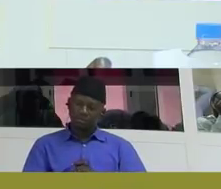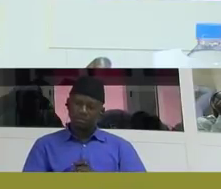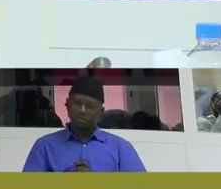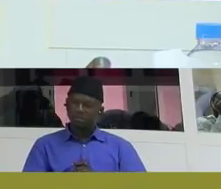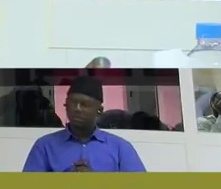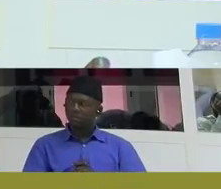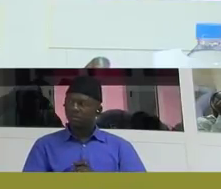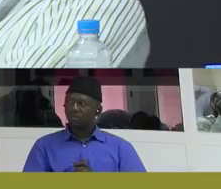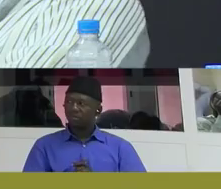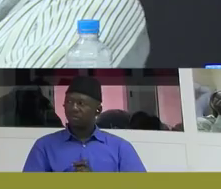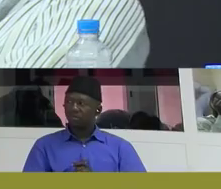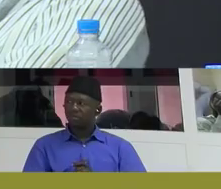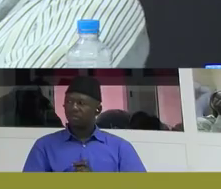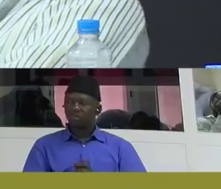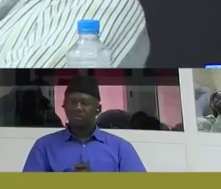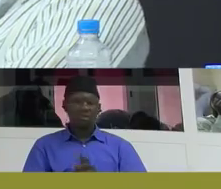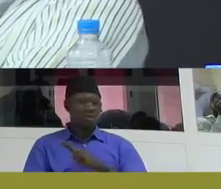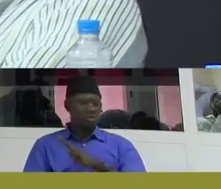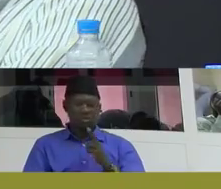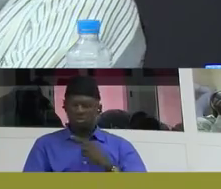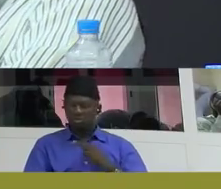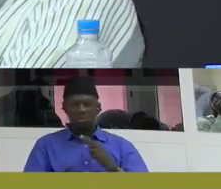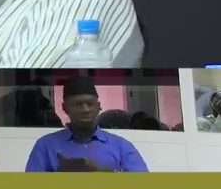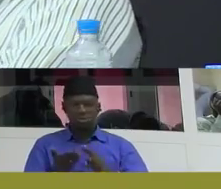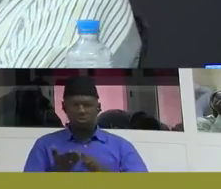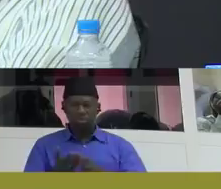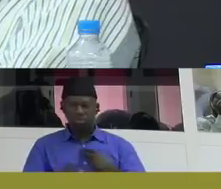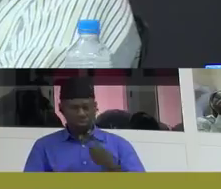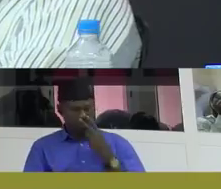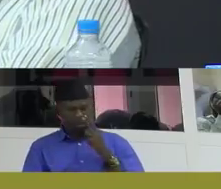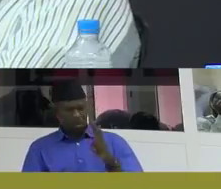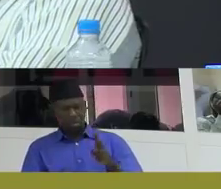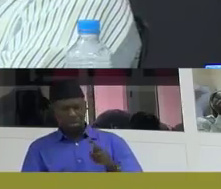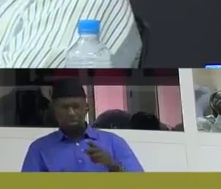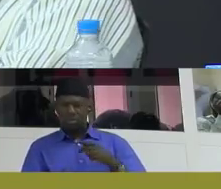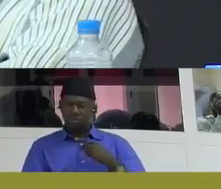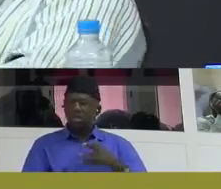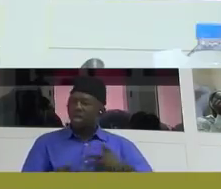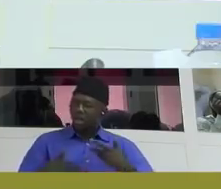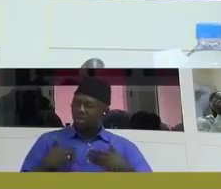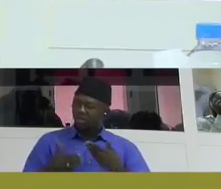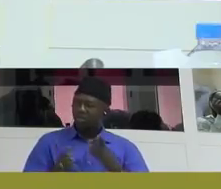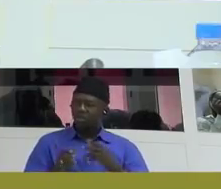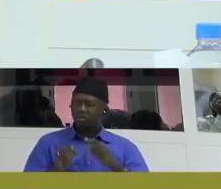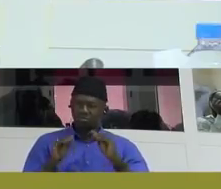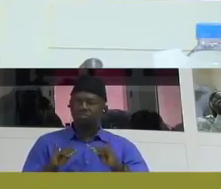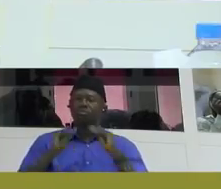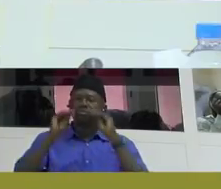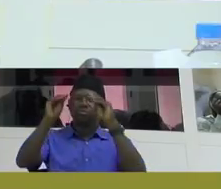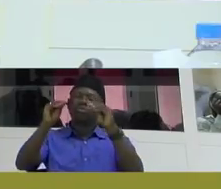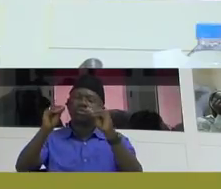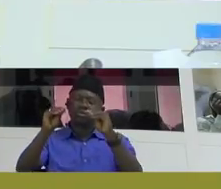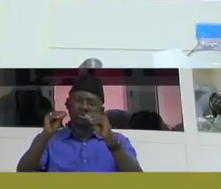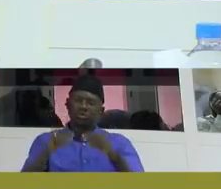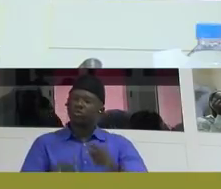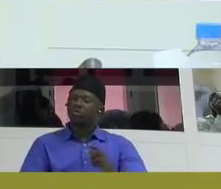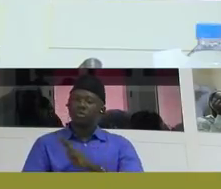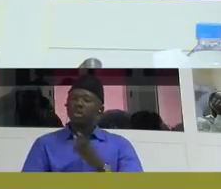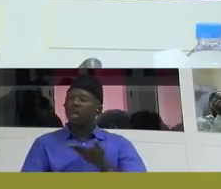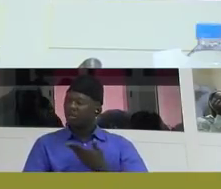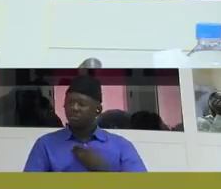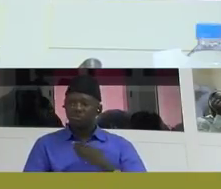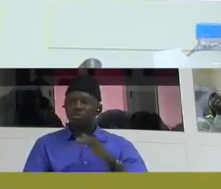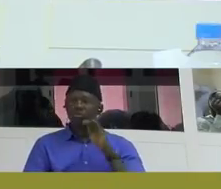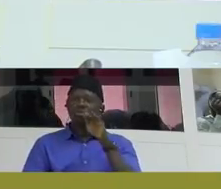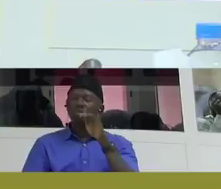it would not be unusual to see those with the joyous event just postpone. You don't have to call the